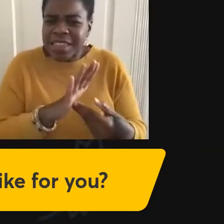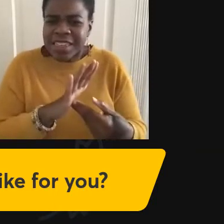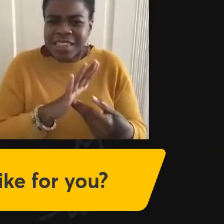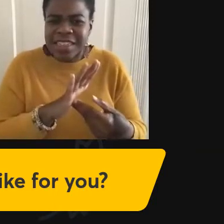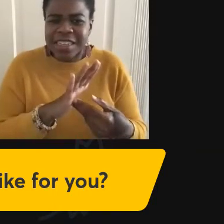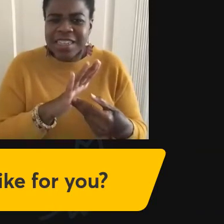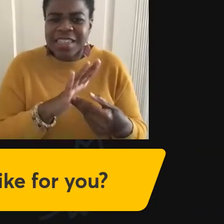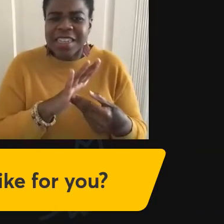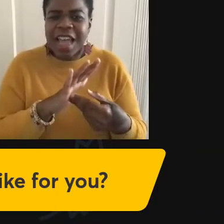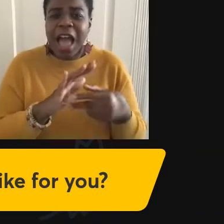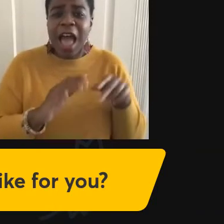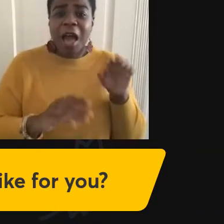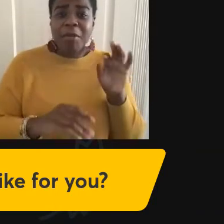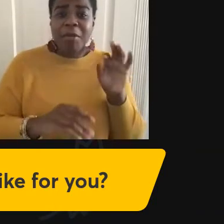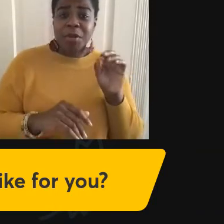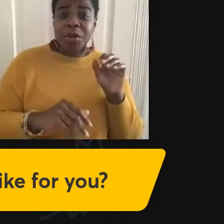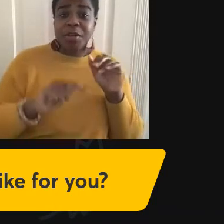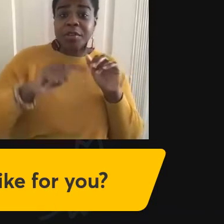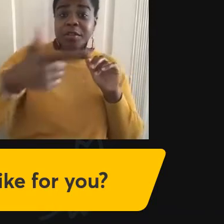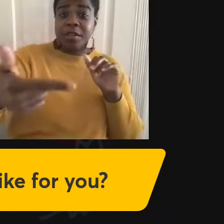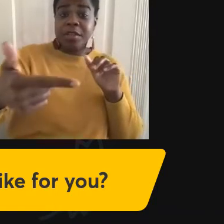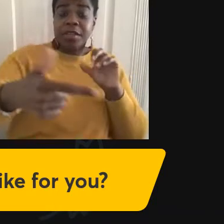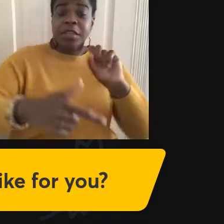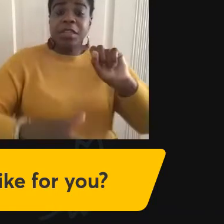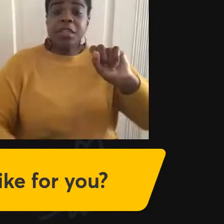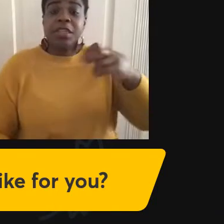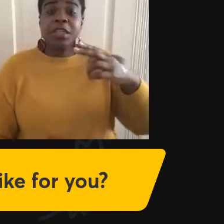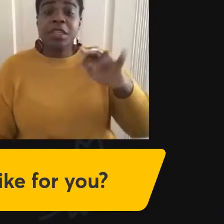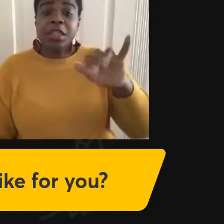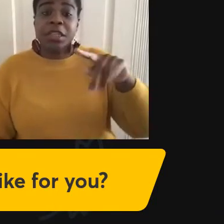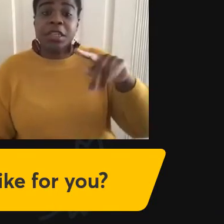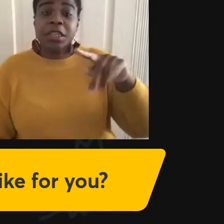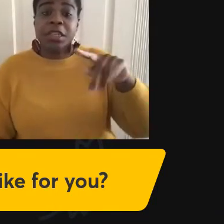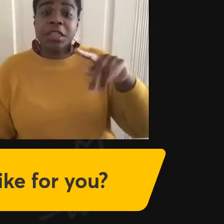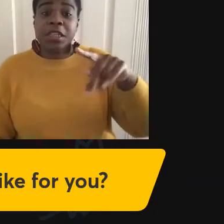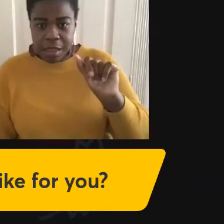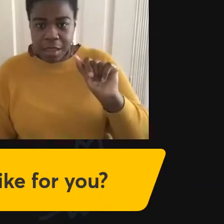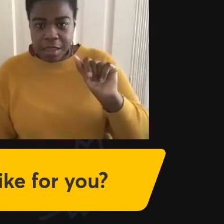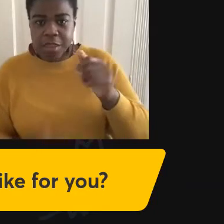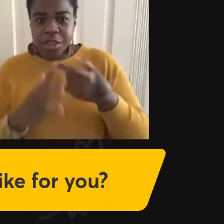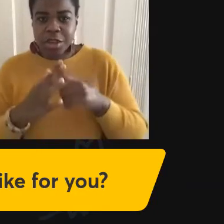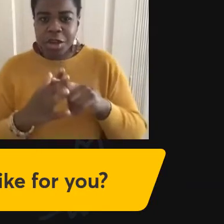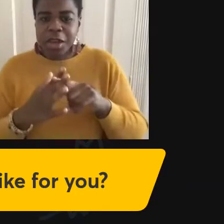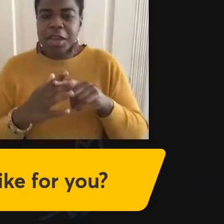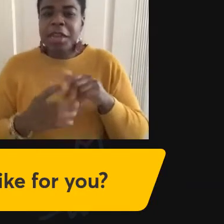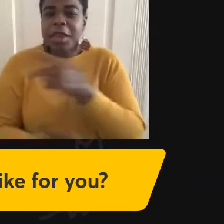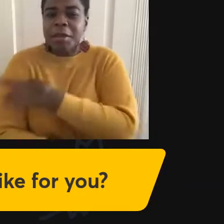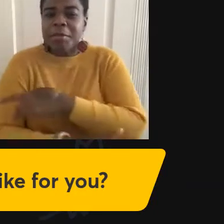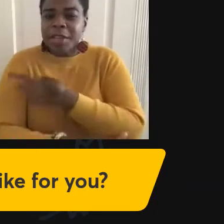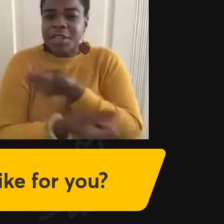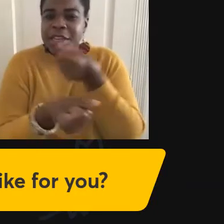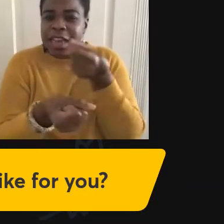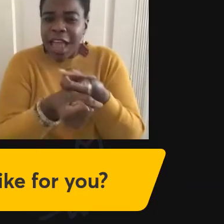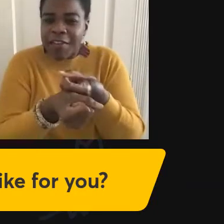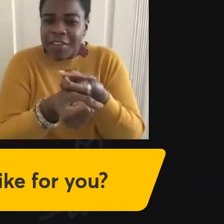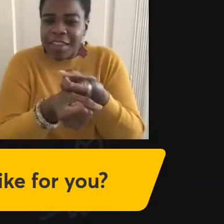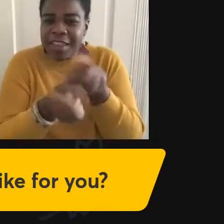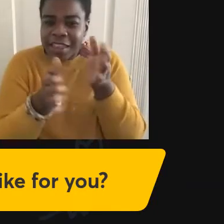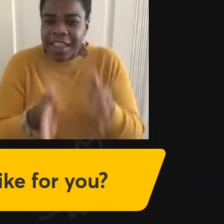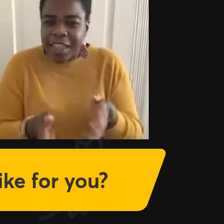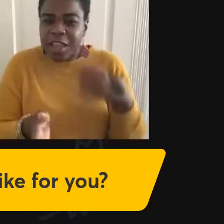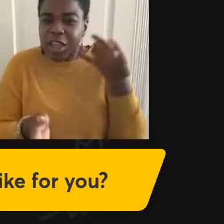bounce this to Shilpa to start. What is a patient advocate and what does it look like